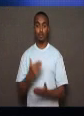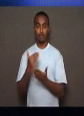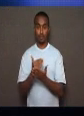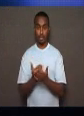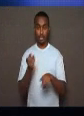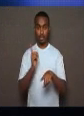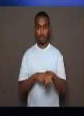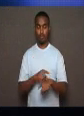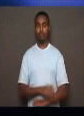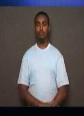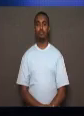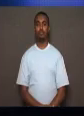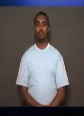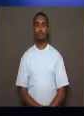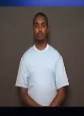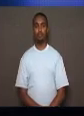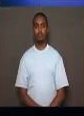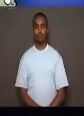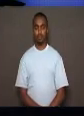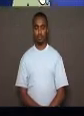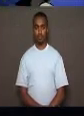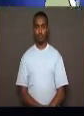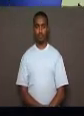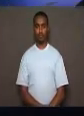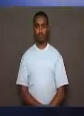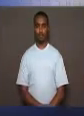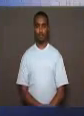Let's get back to our lesson.